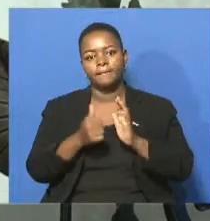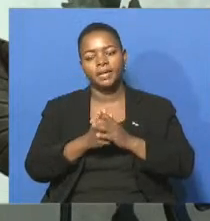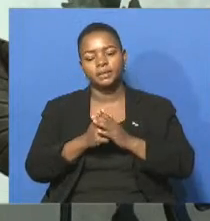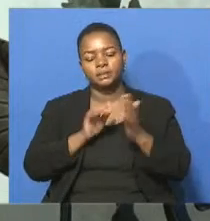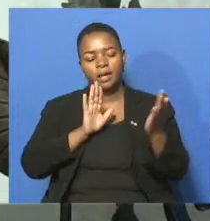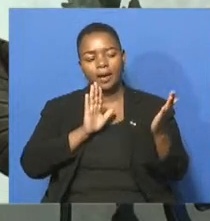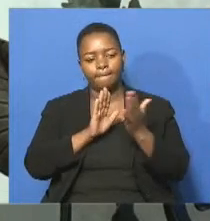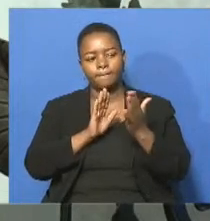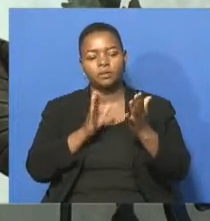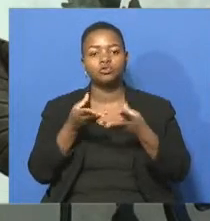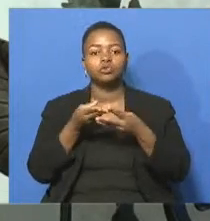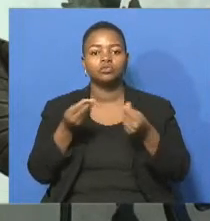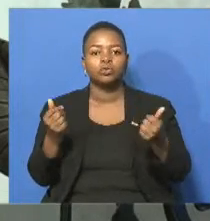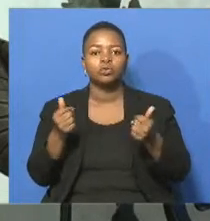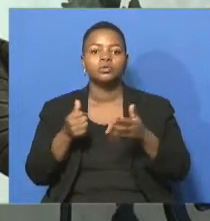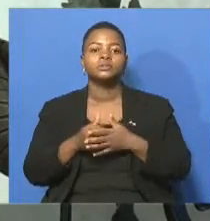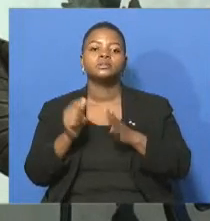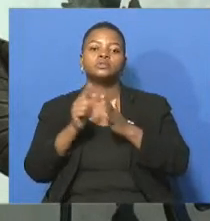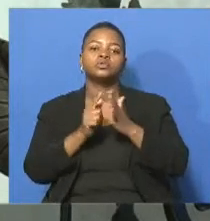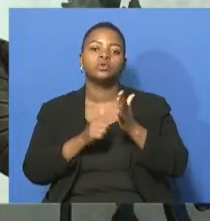prevention.